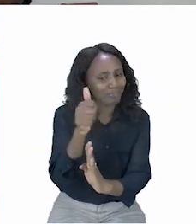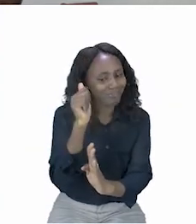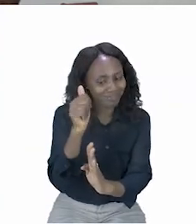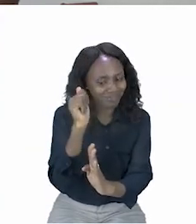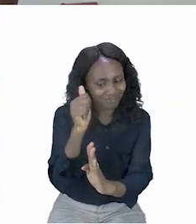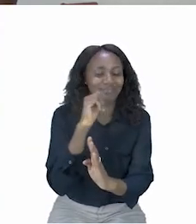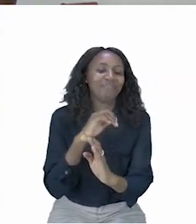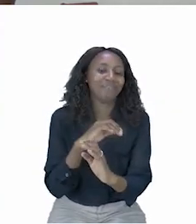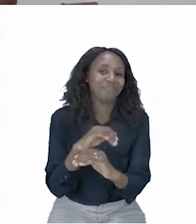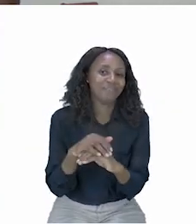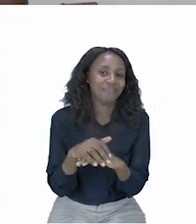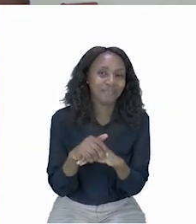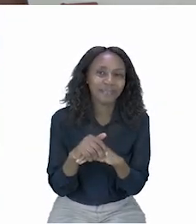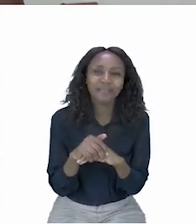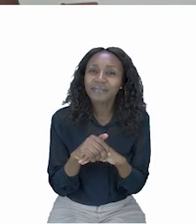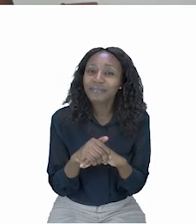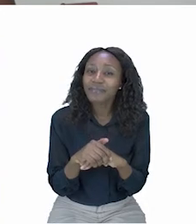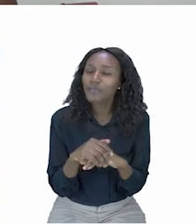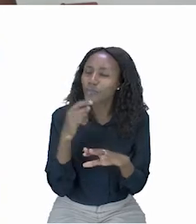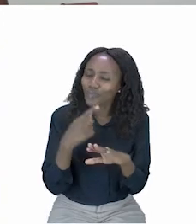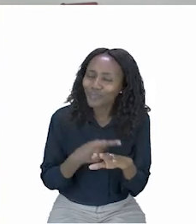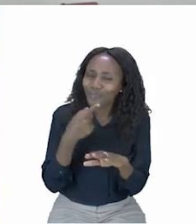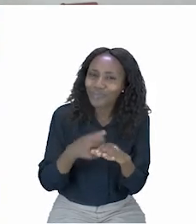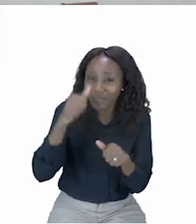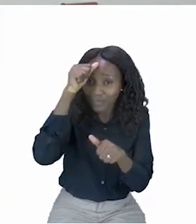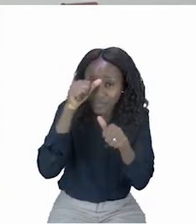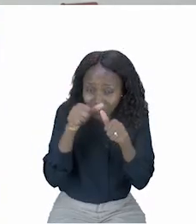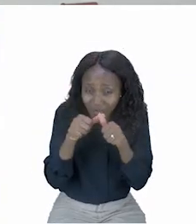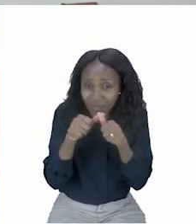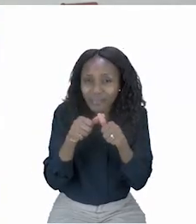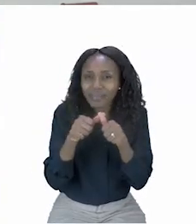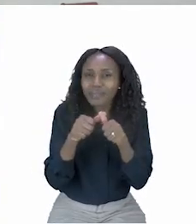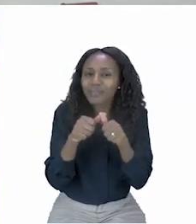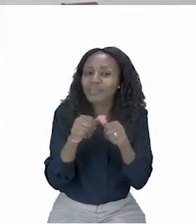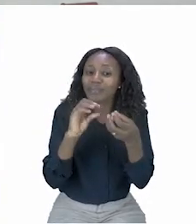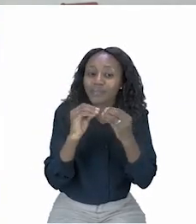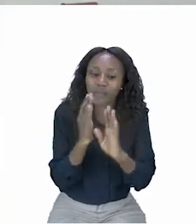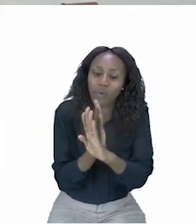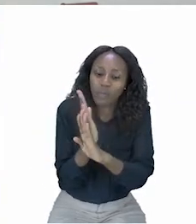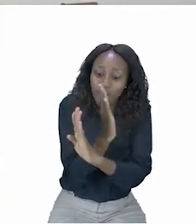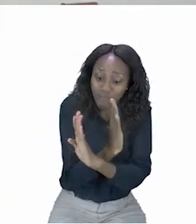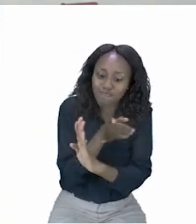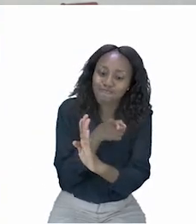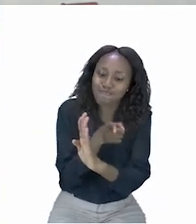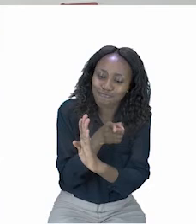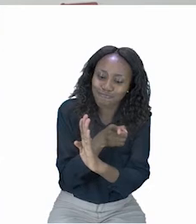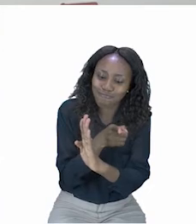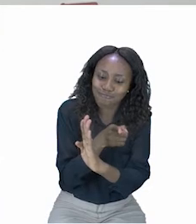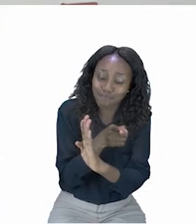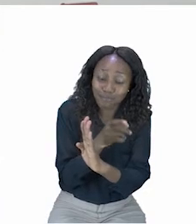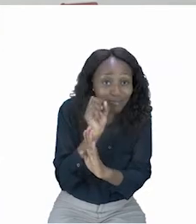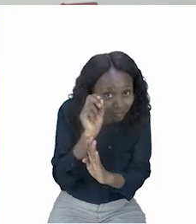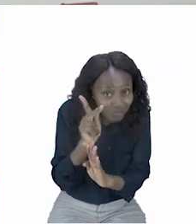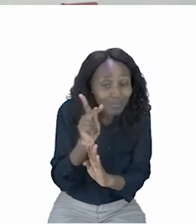say 14. So remember, when we're talking about numbers before, it is the number that is standing